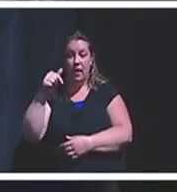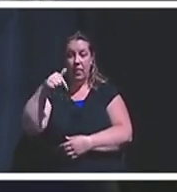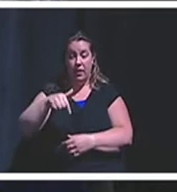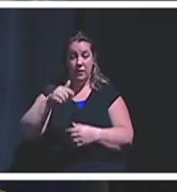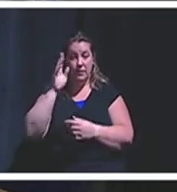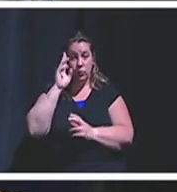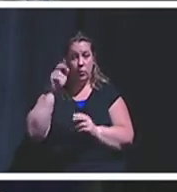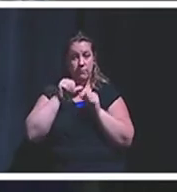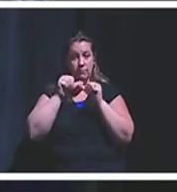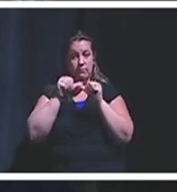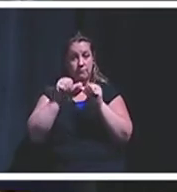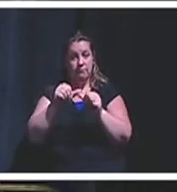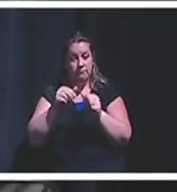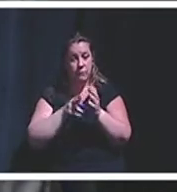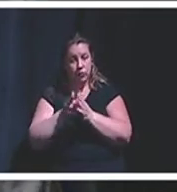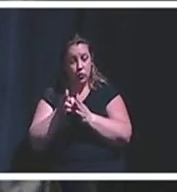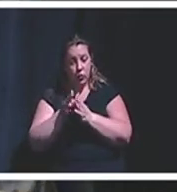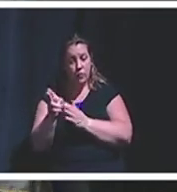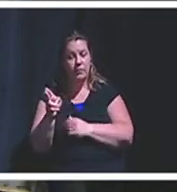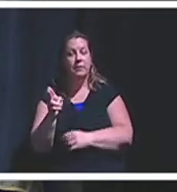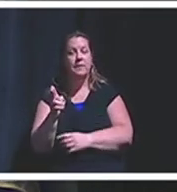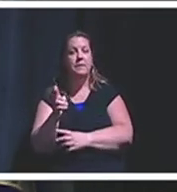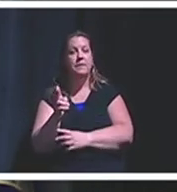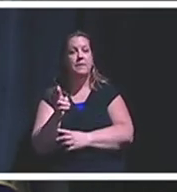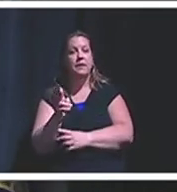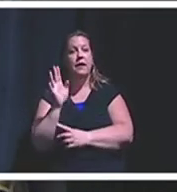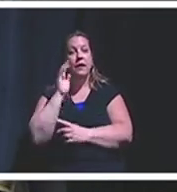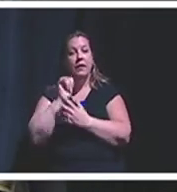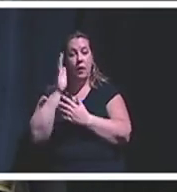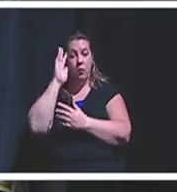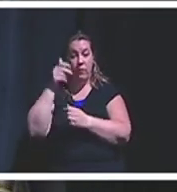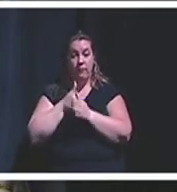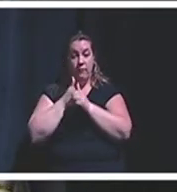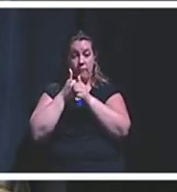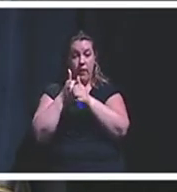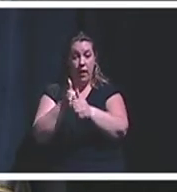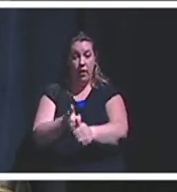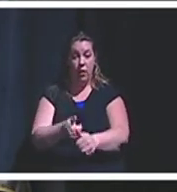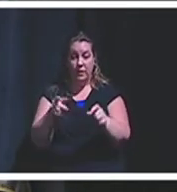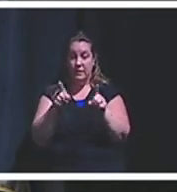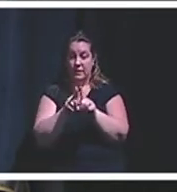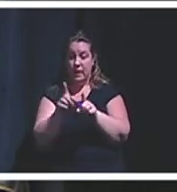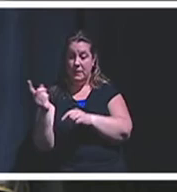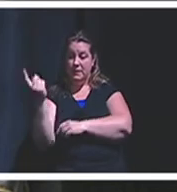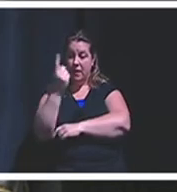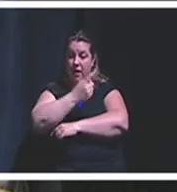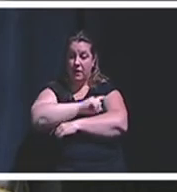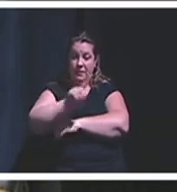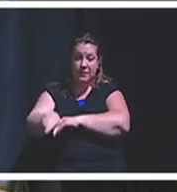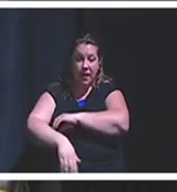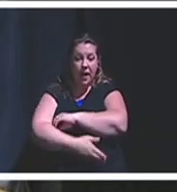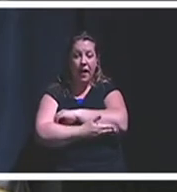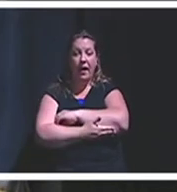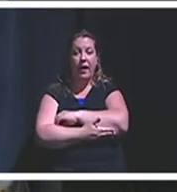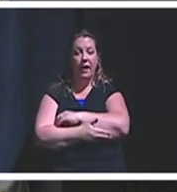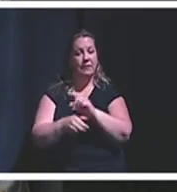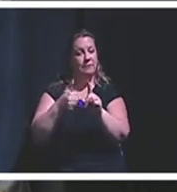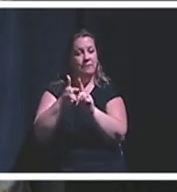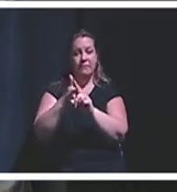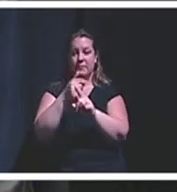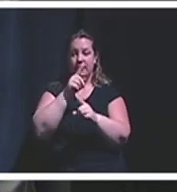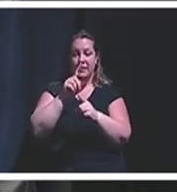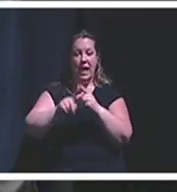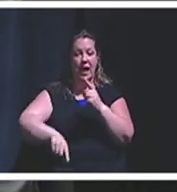true, and it must follow as the night the day. Thou canst not be